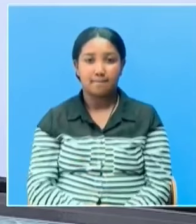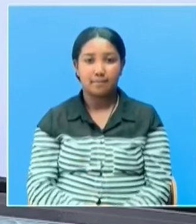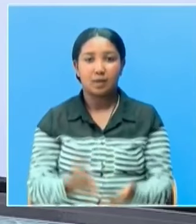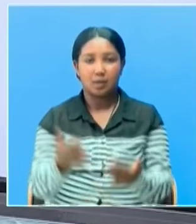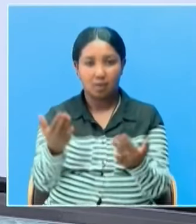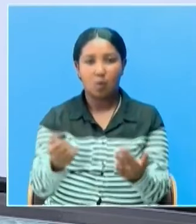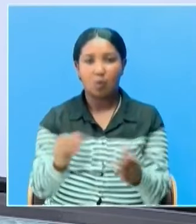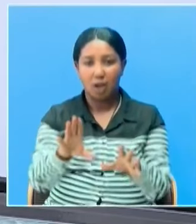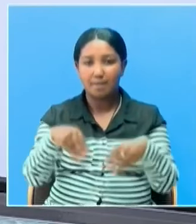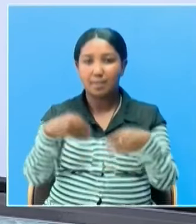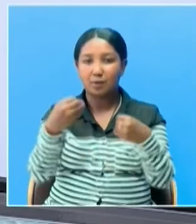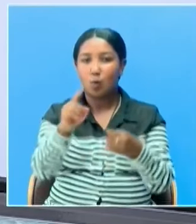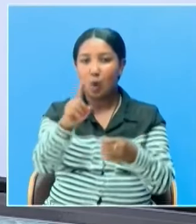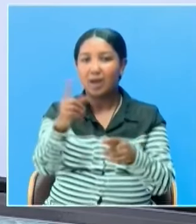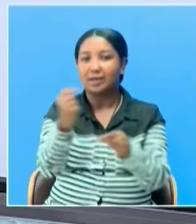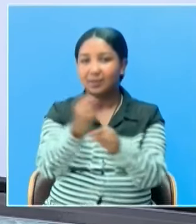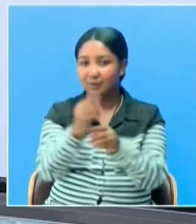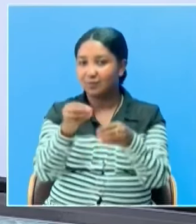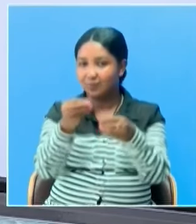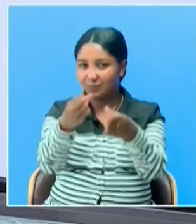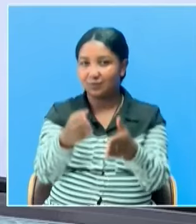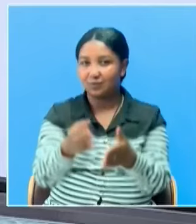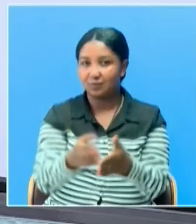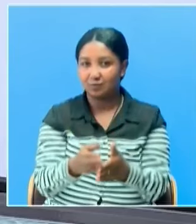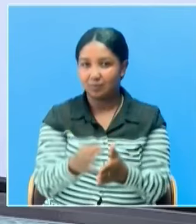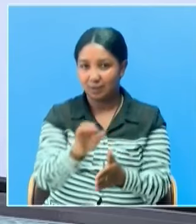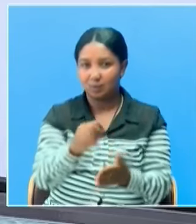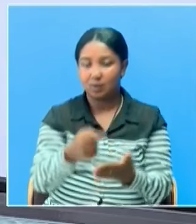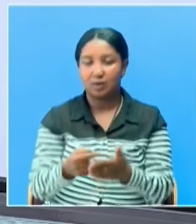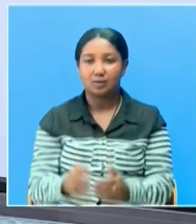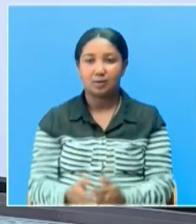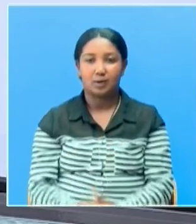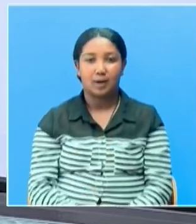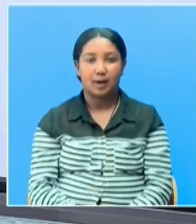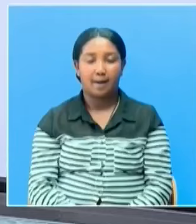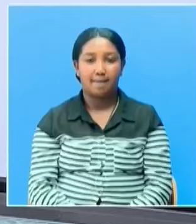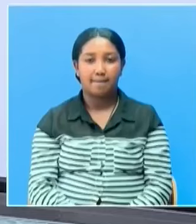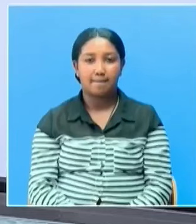let me give you one activity about this one.